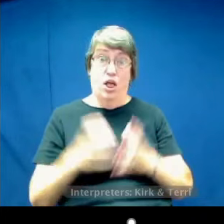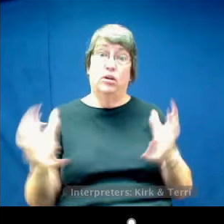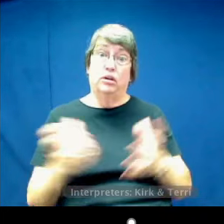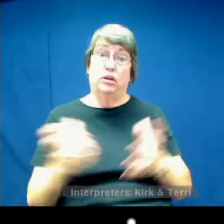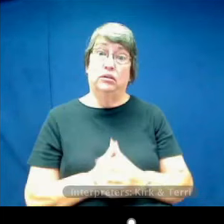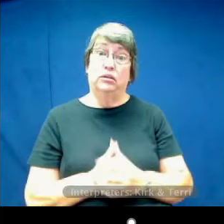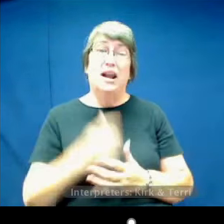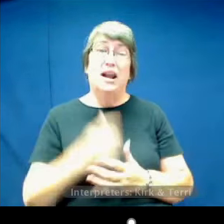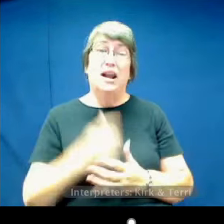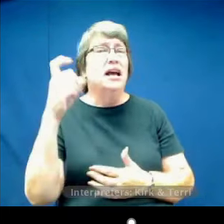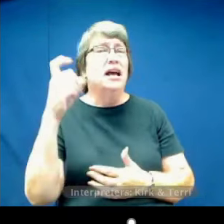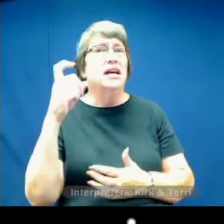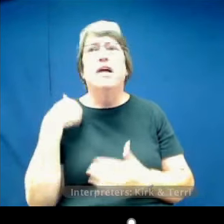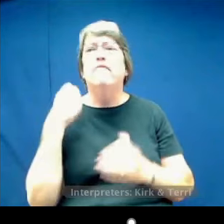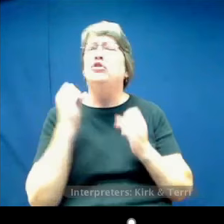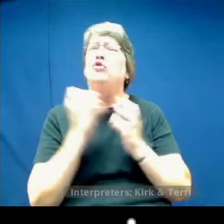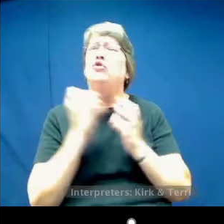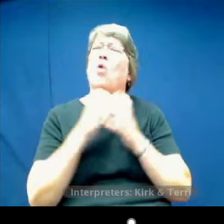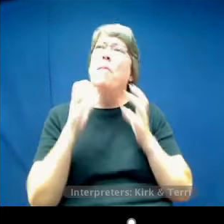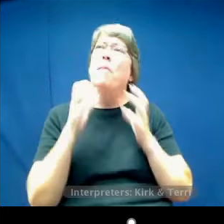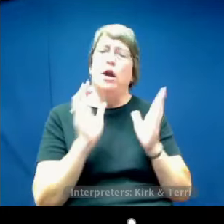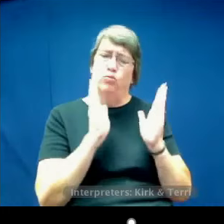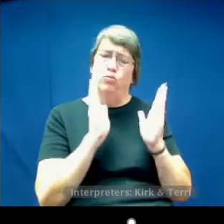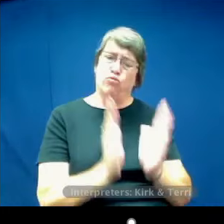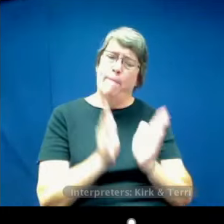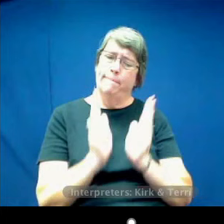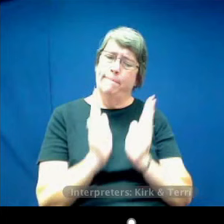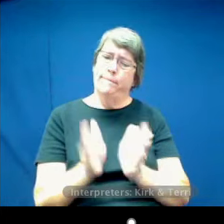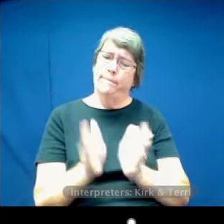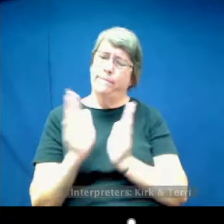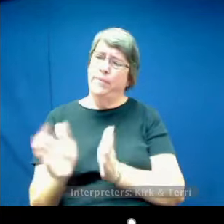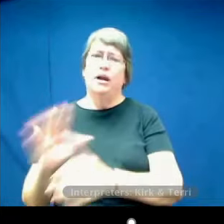Because there's so much preparation involved in the typical